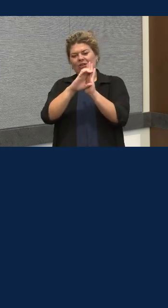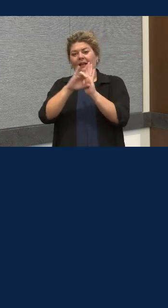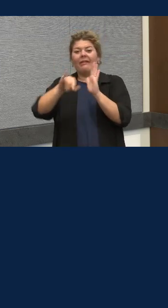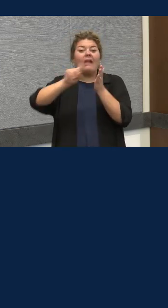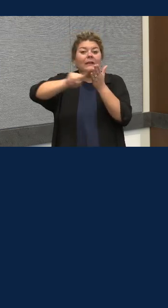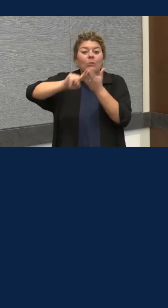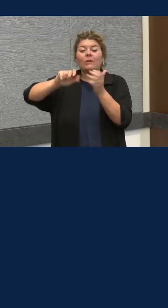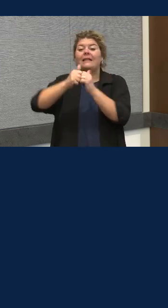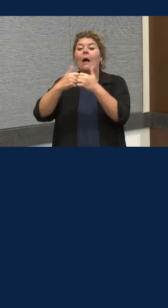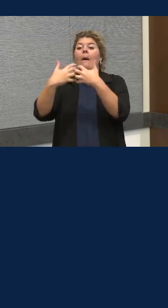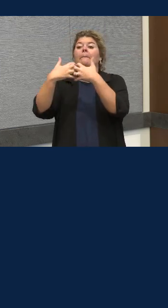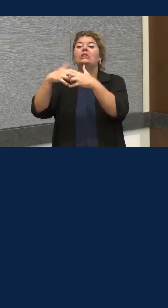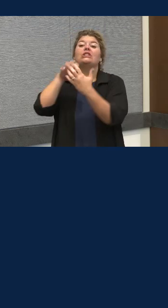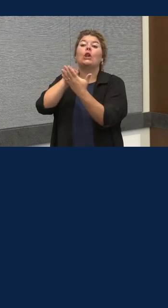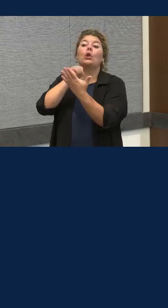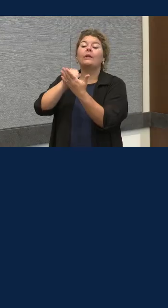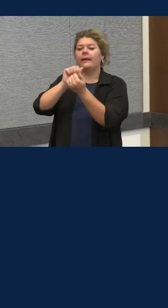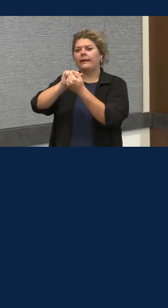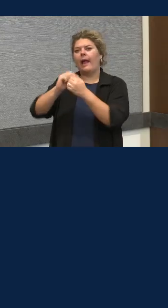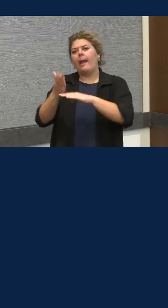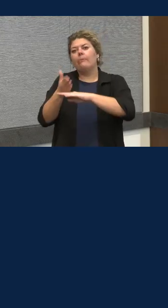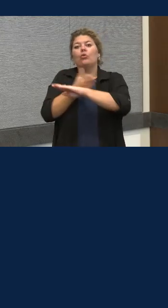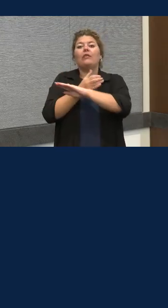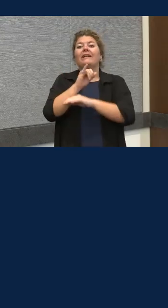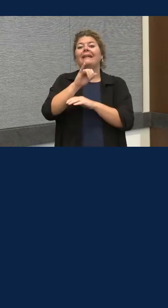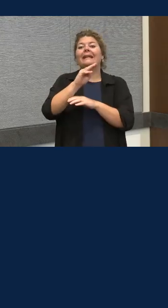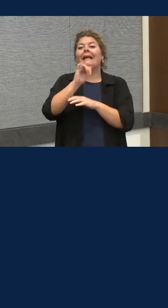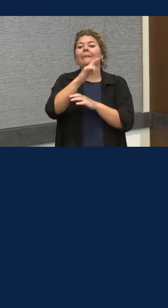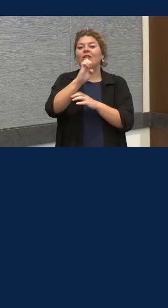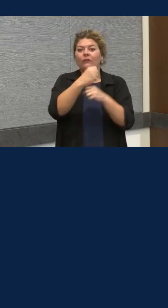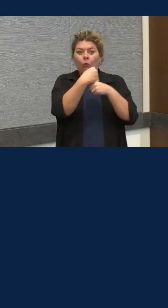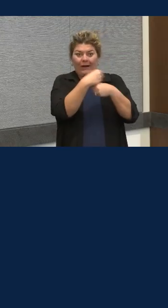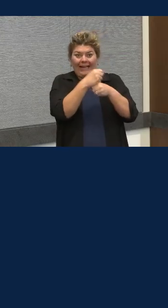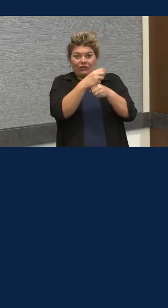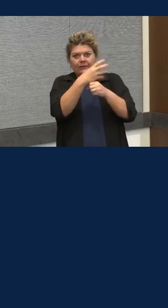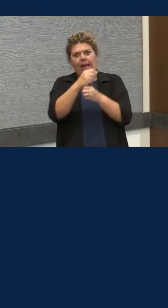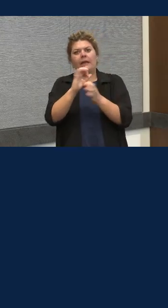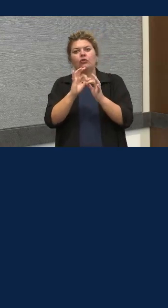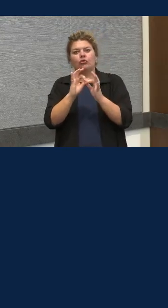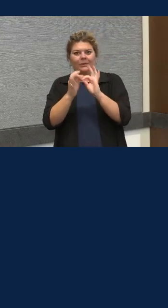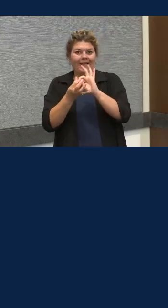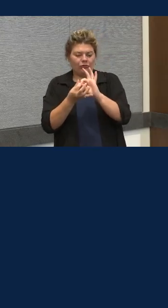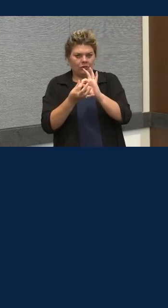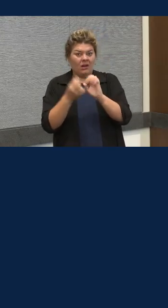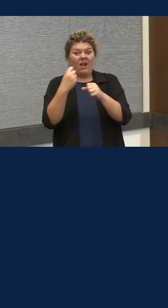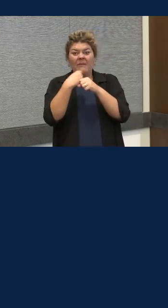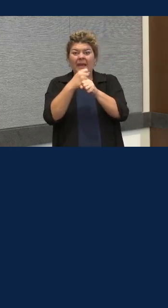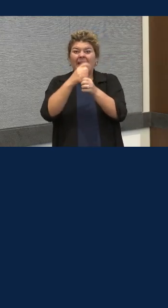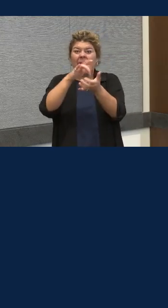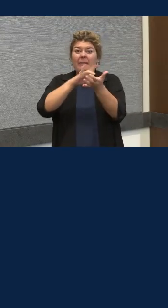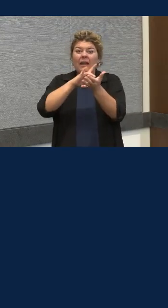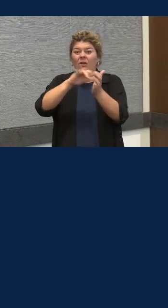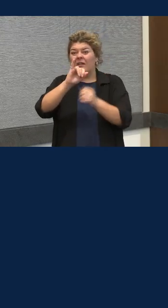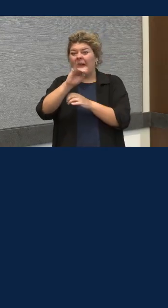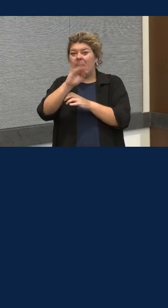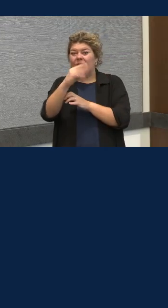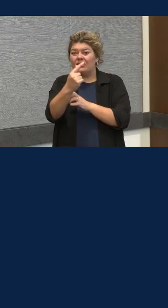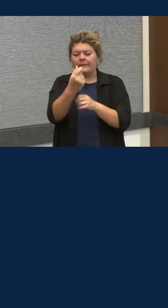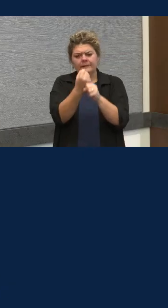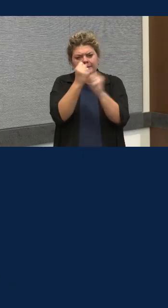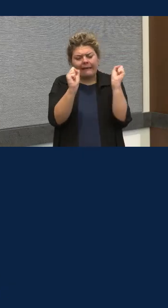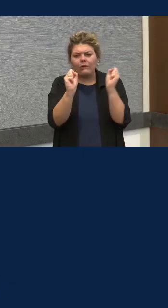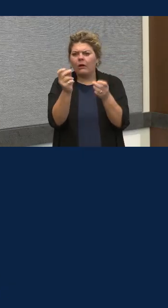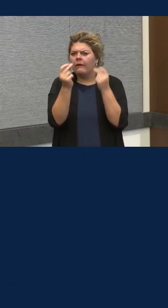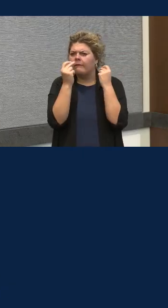how machine learning can improve image formation and interpretation, making medical imaging safer,